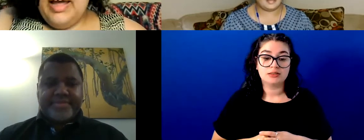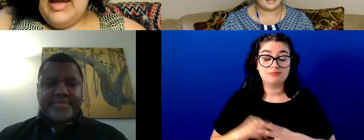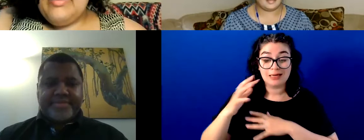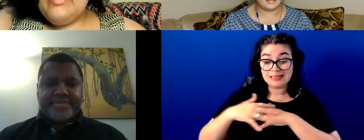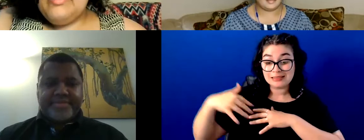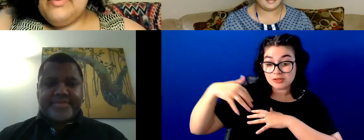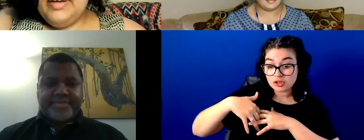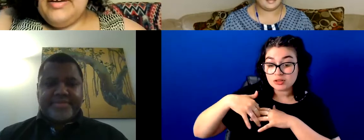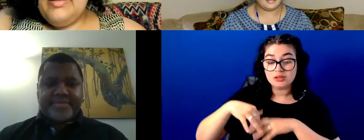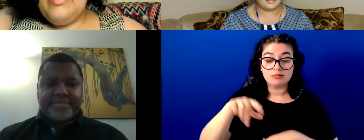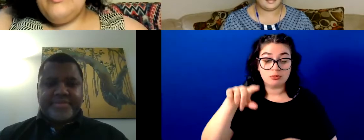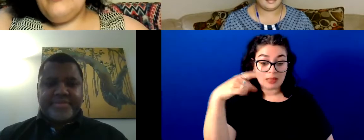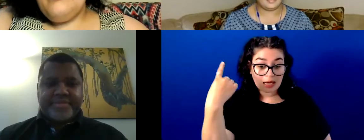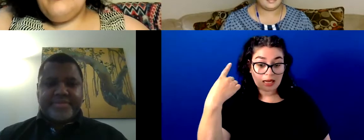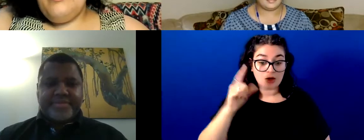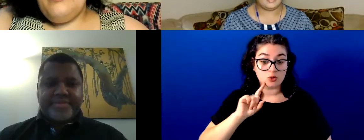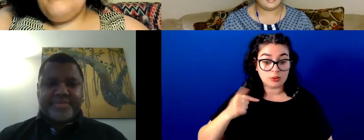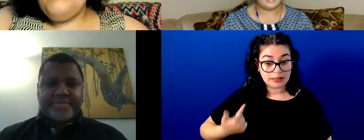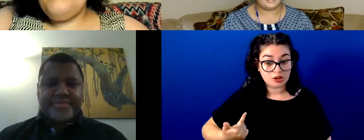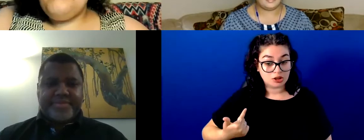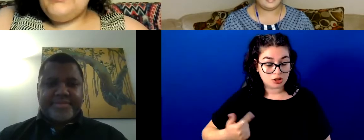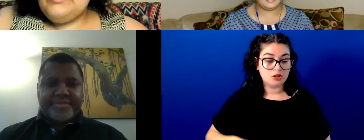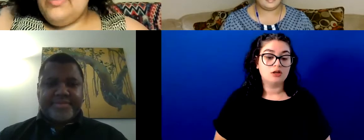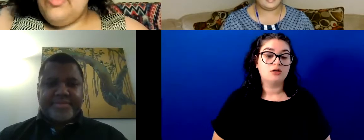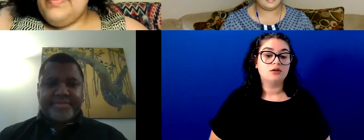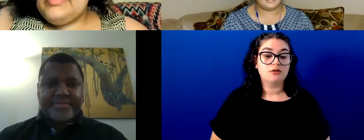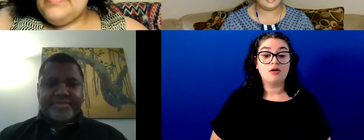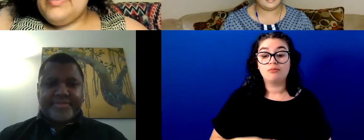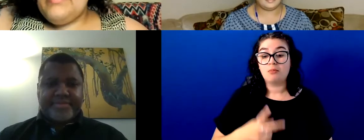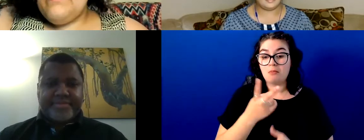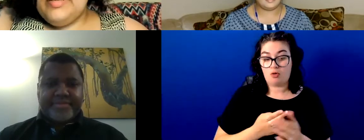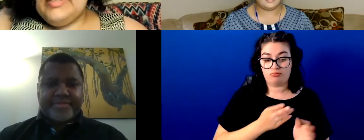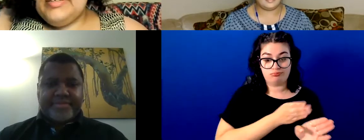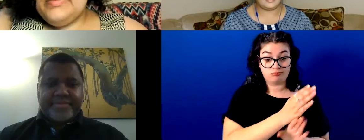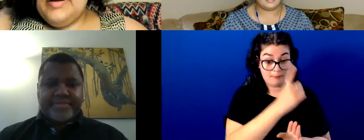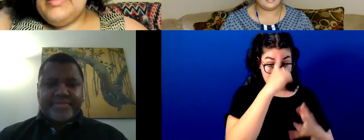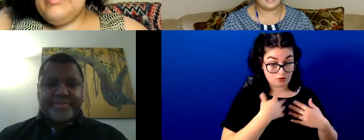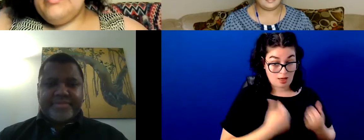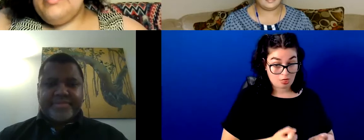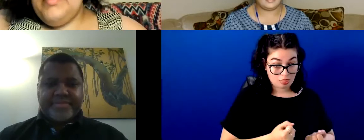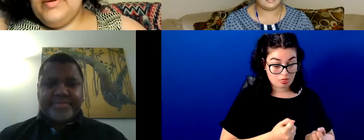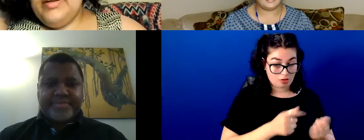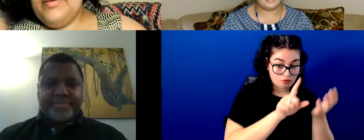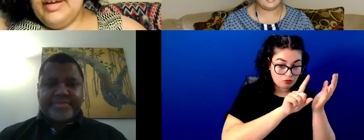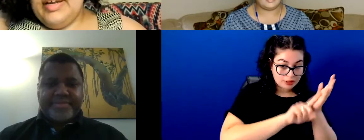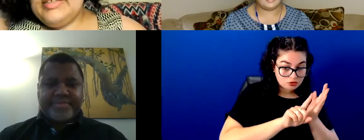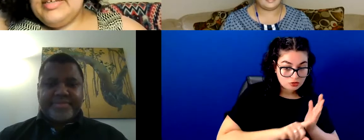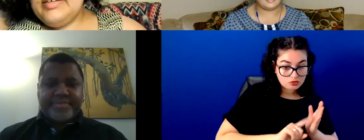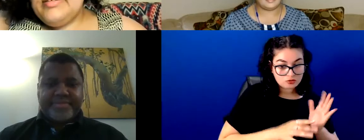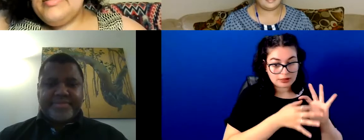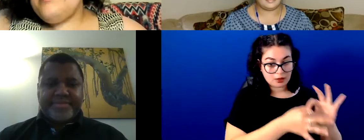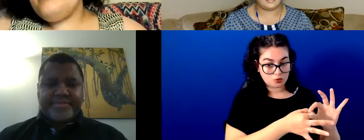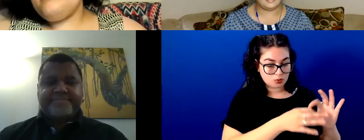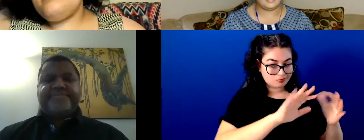Indigenous, Black, queer, in both mental health-based work, research work, community